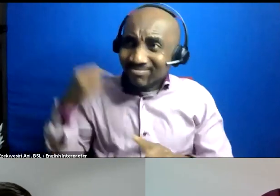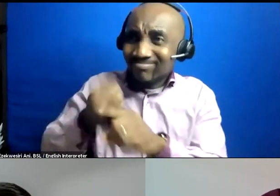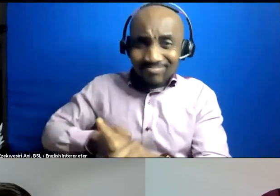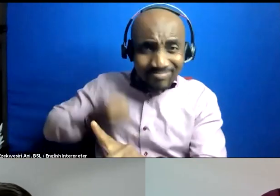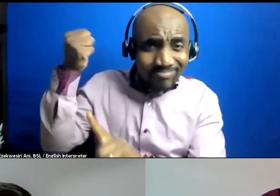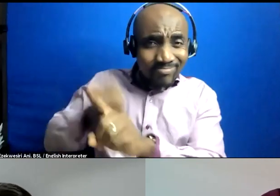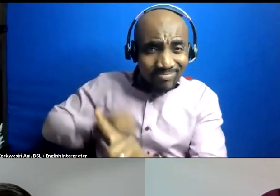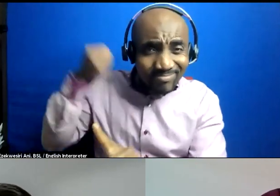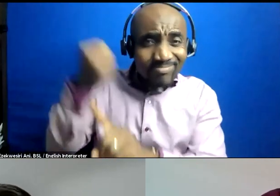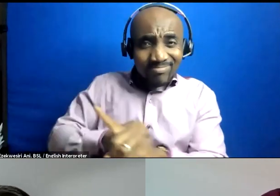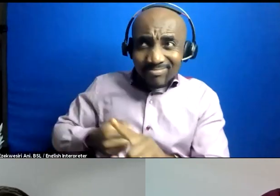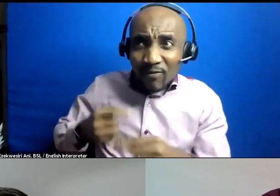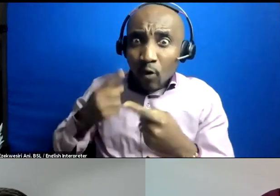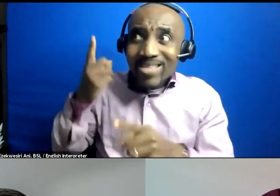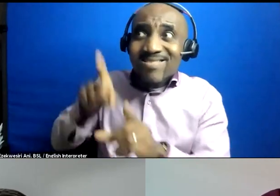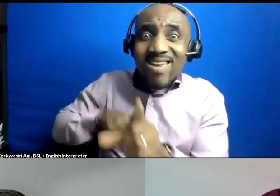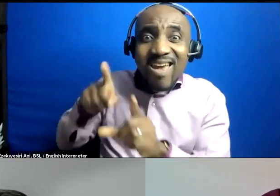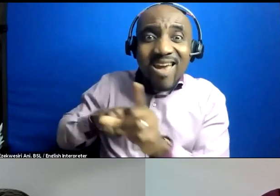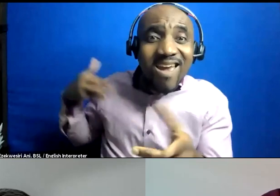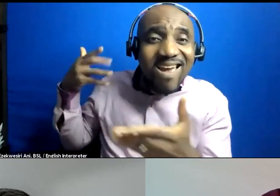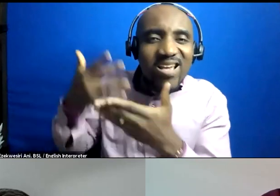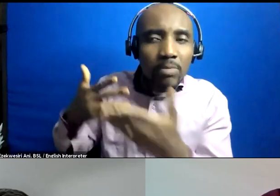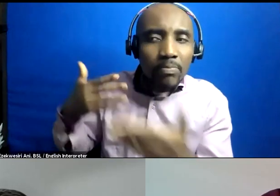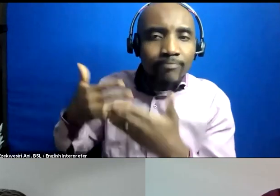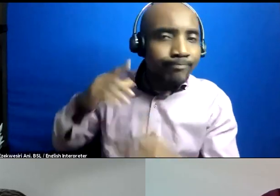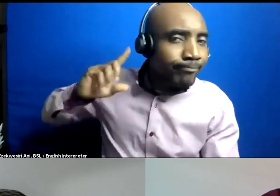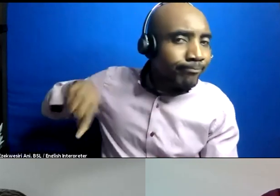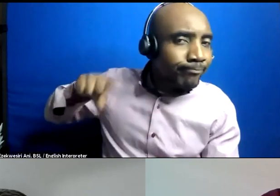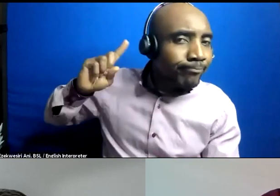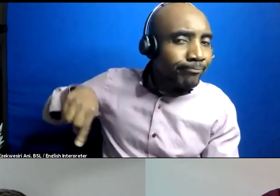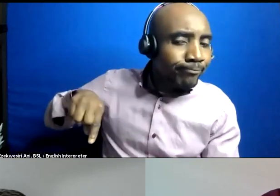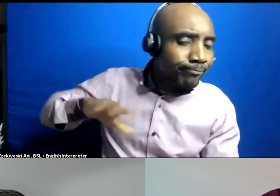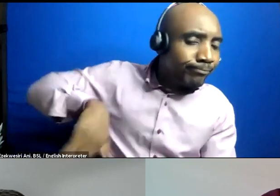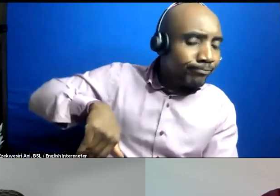but not listened to. Now they need to be listened to.